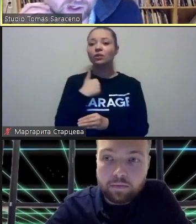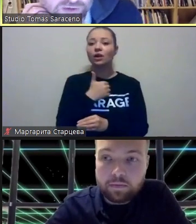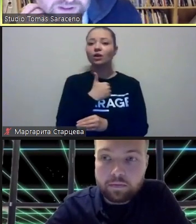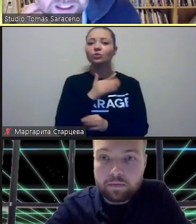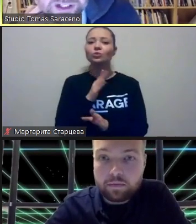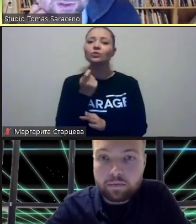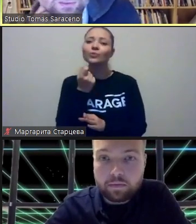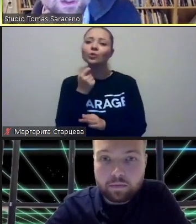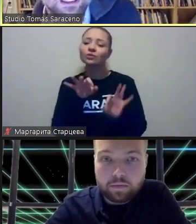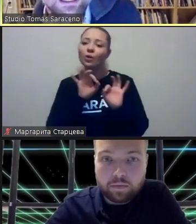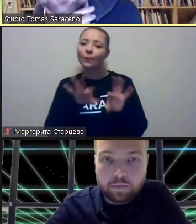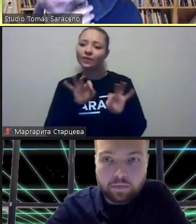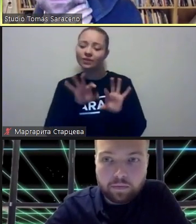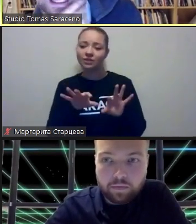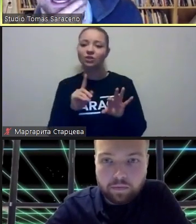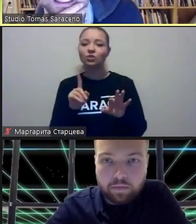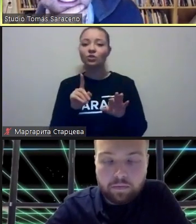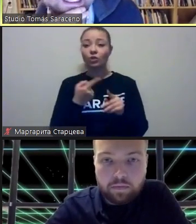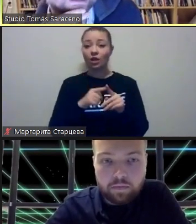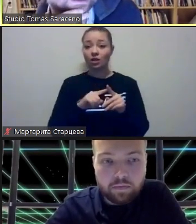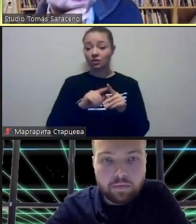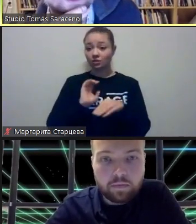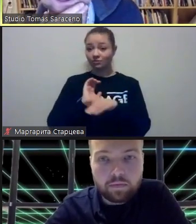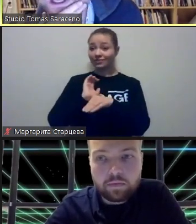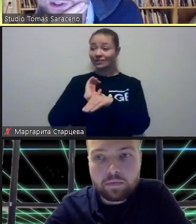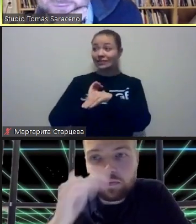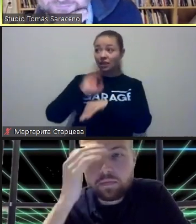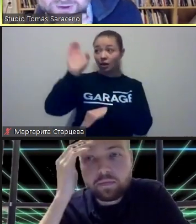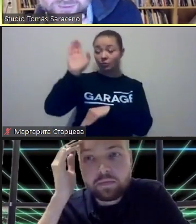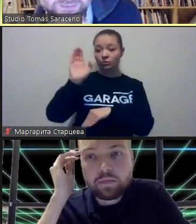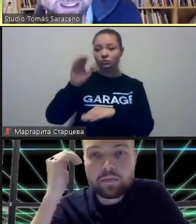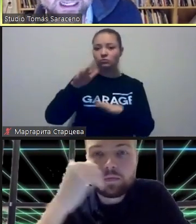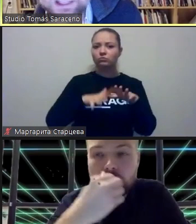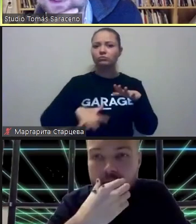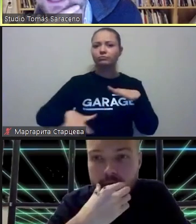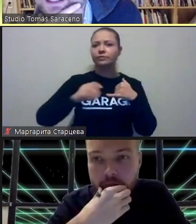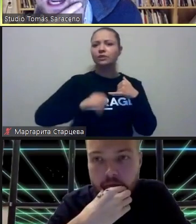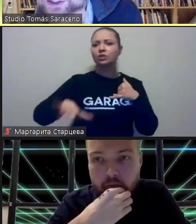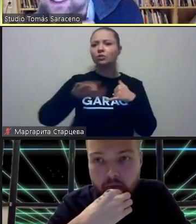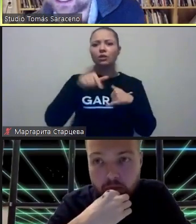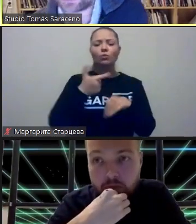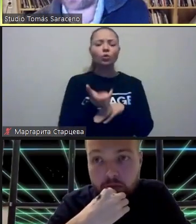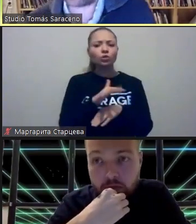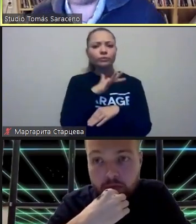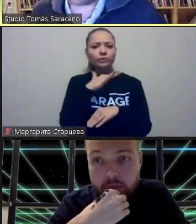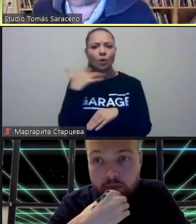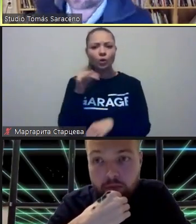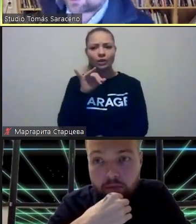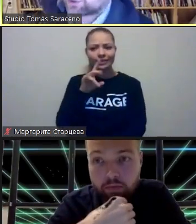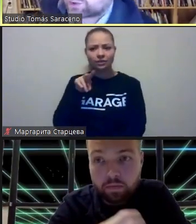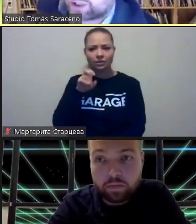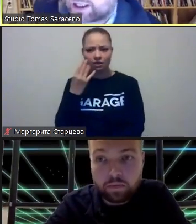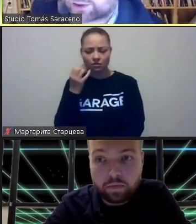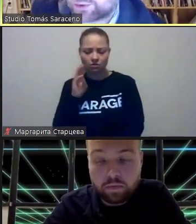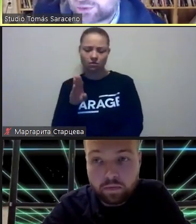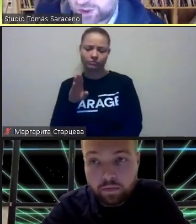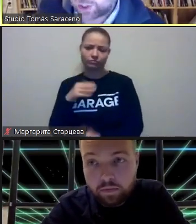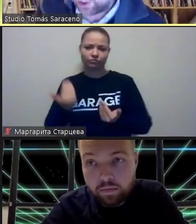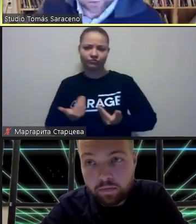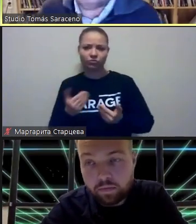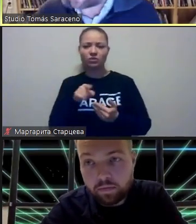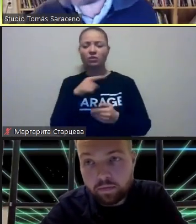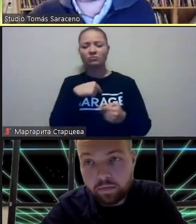a lot of indigenous community live in this area, and they are suffering a lot from the lithium extraction. Lithium is what is used today